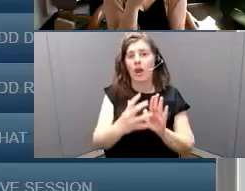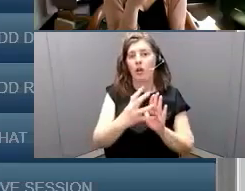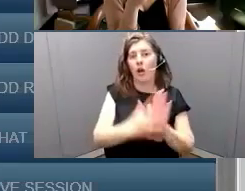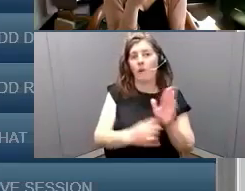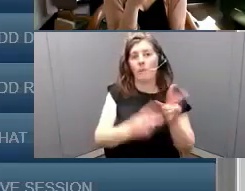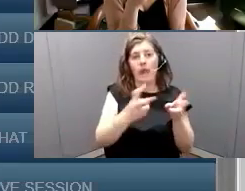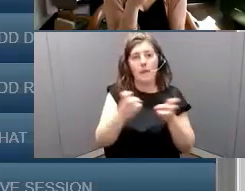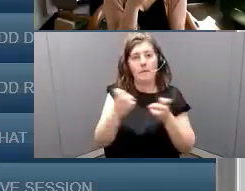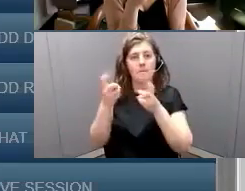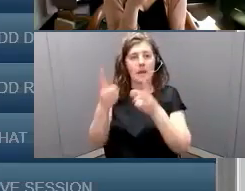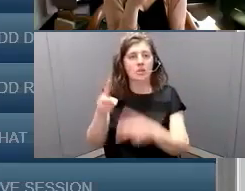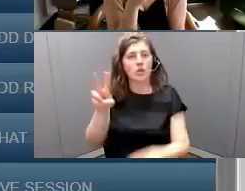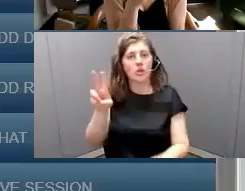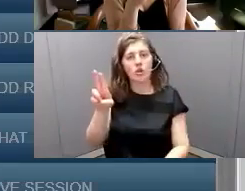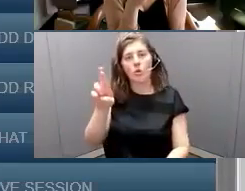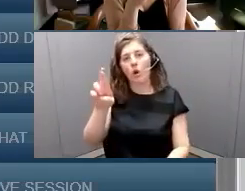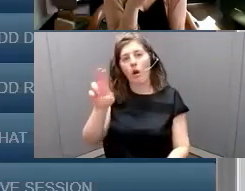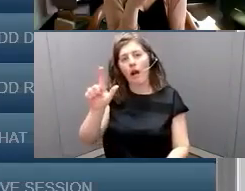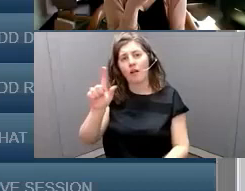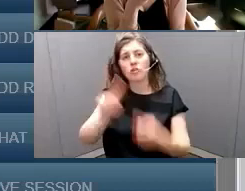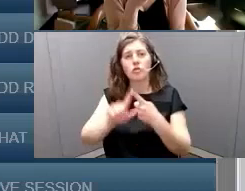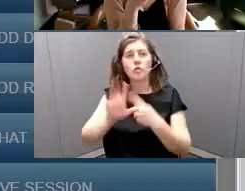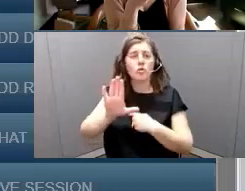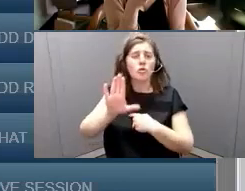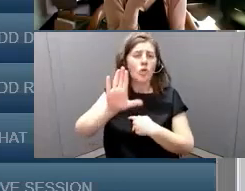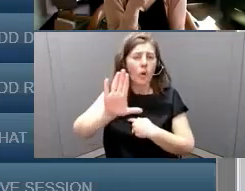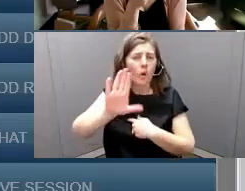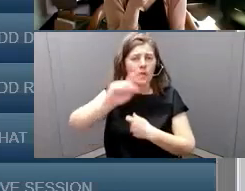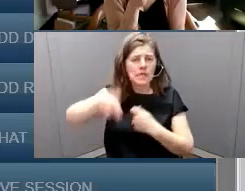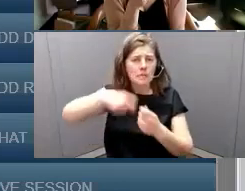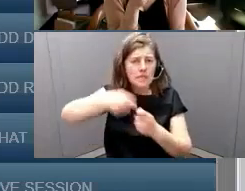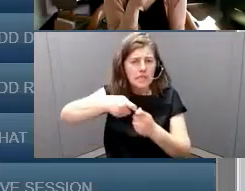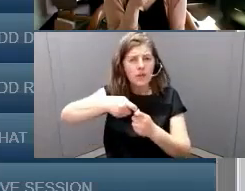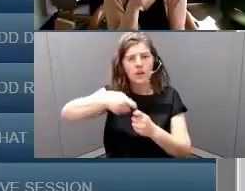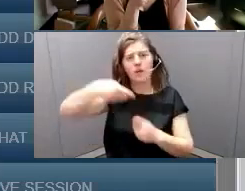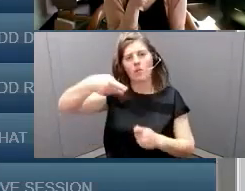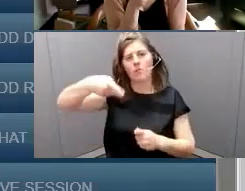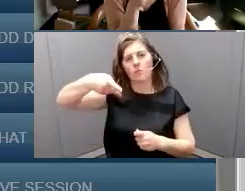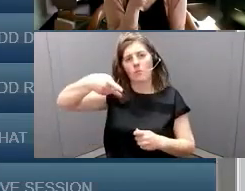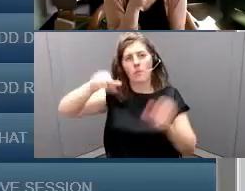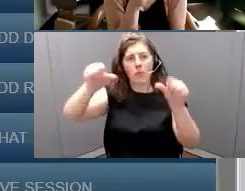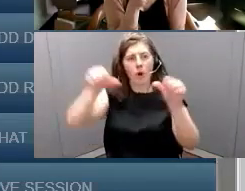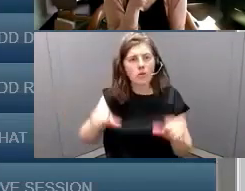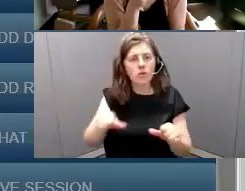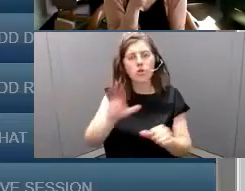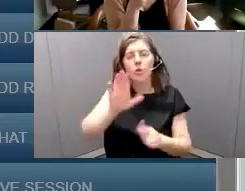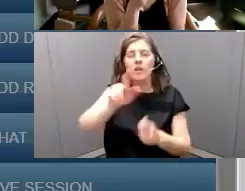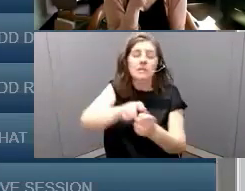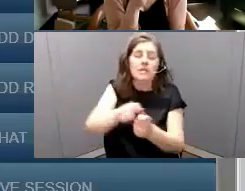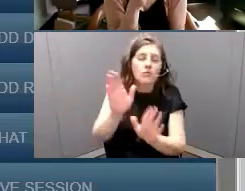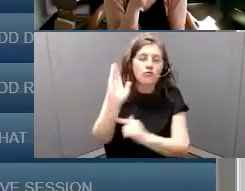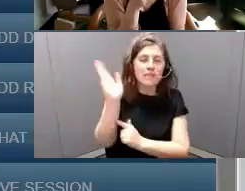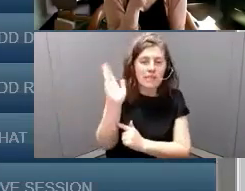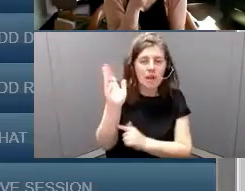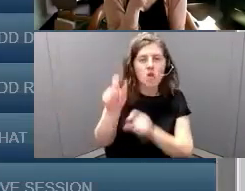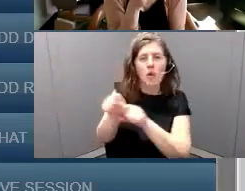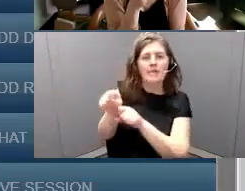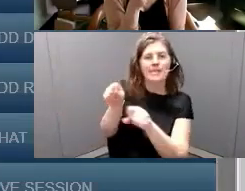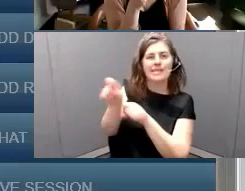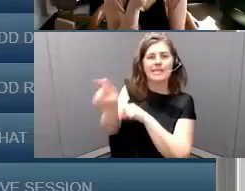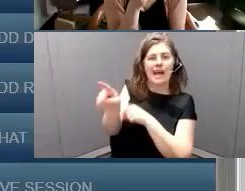paste the URL to your specific poster or presentation, I should say, and send it